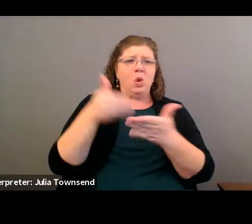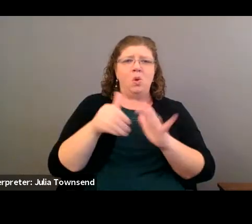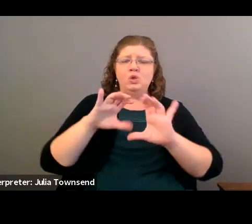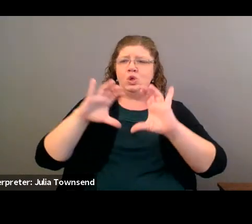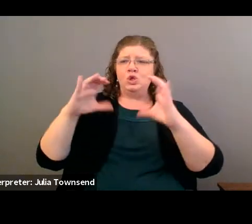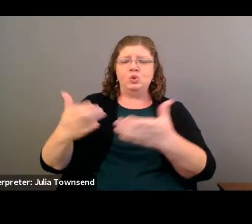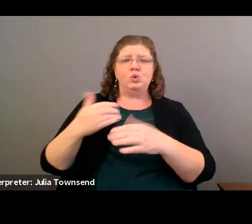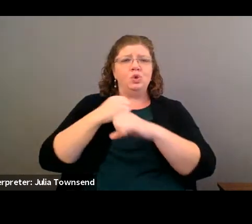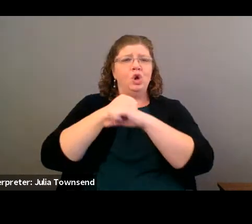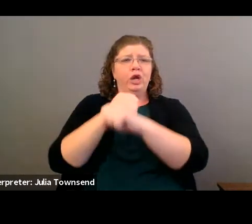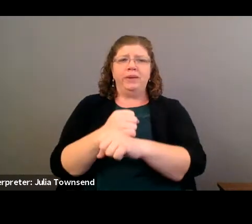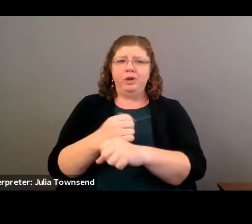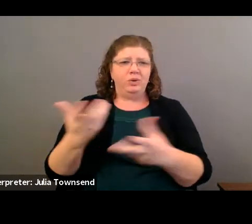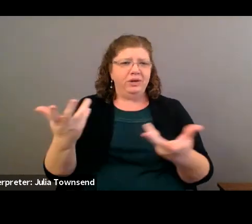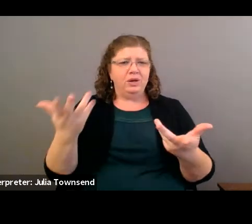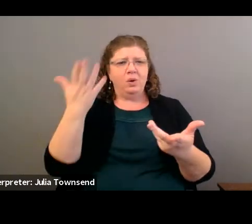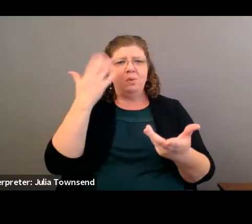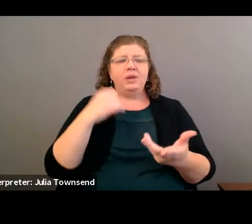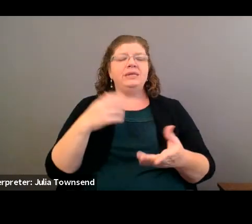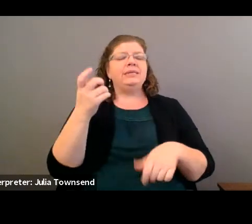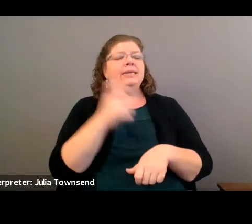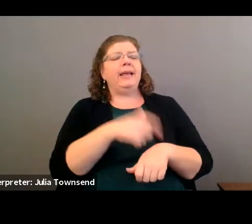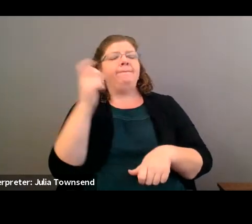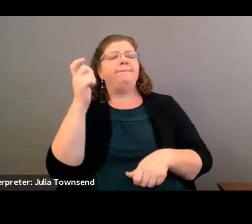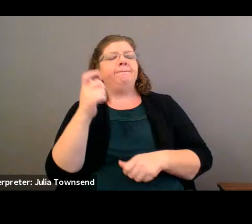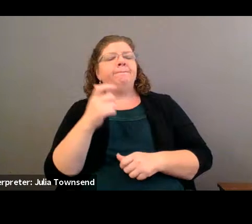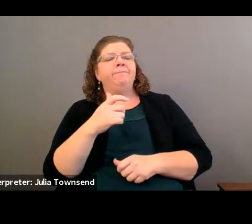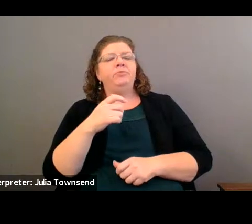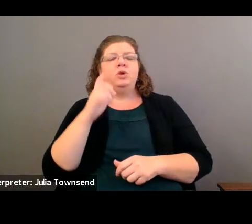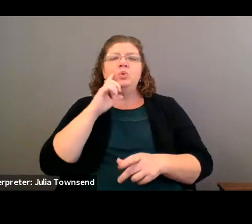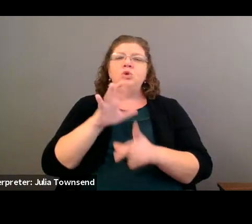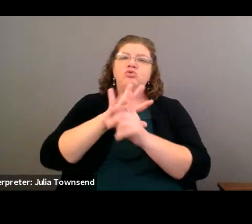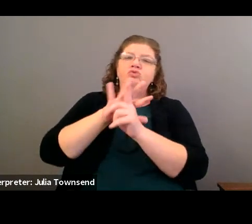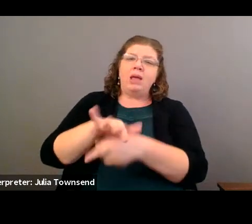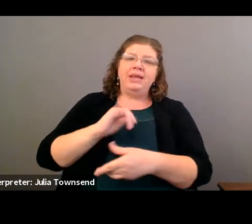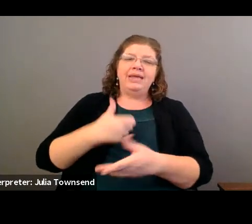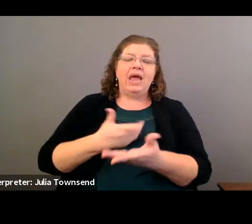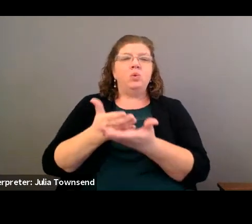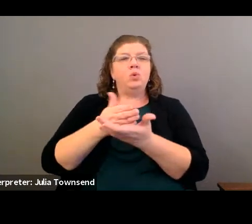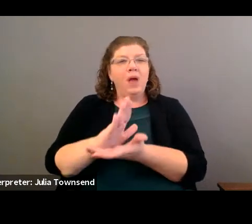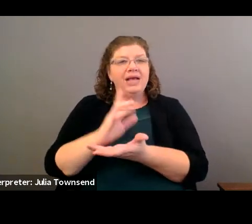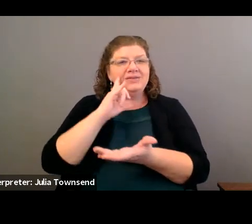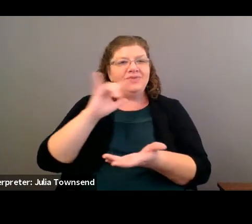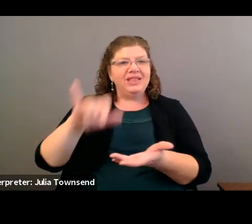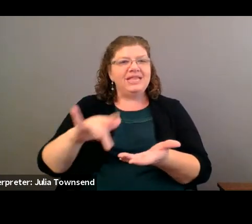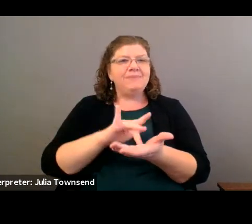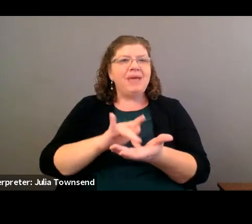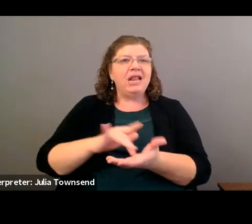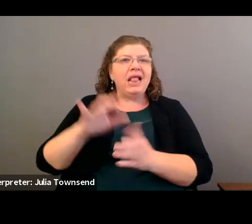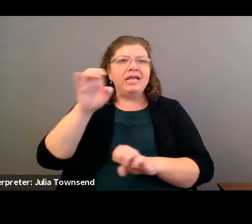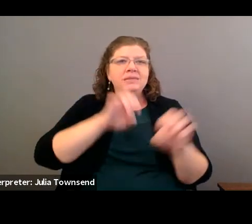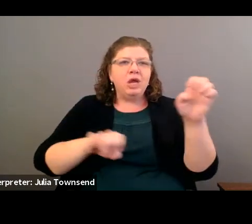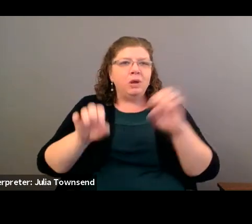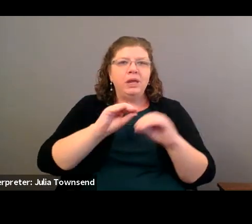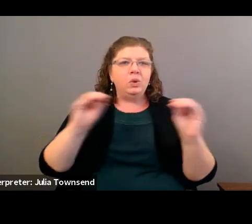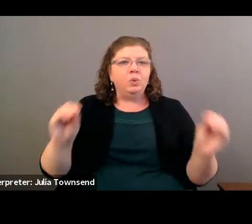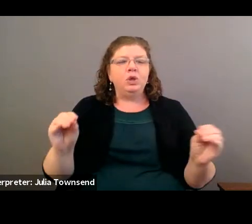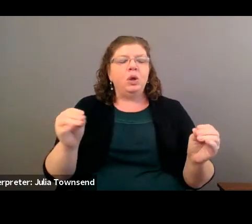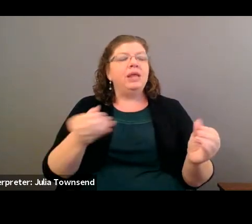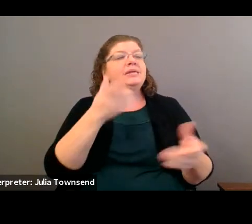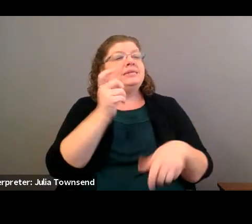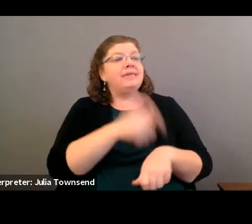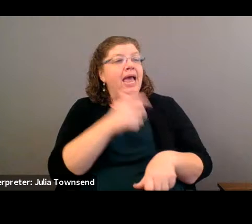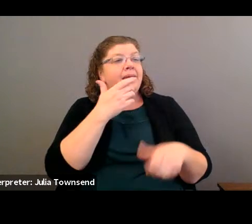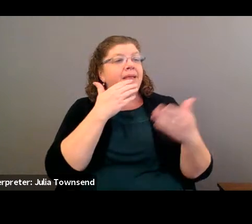immunity. Why anyone would consider trampling our rights for this medical experiment with no vaccine Thank you.